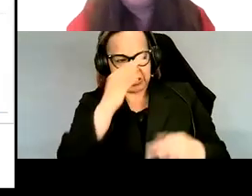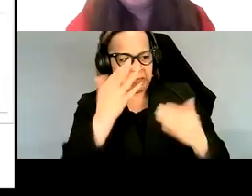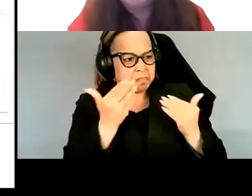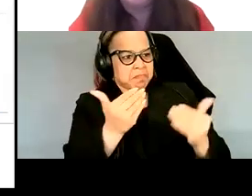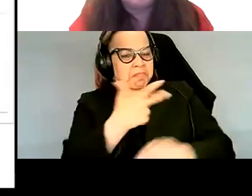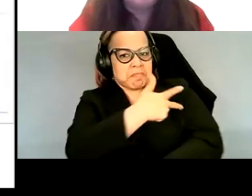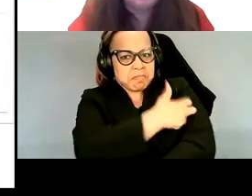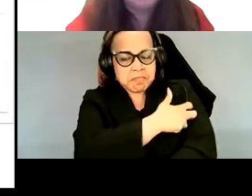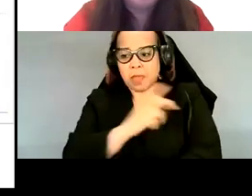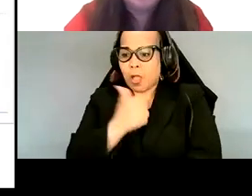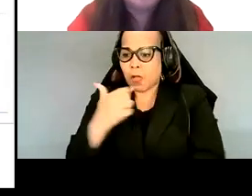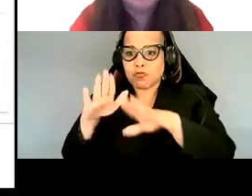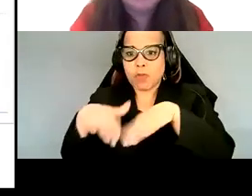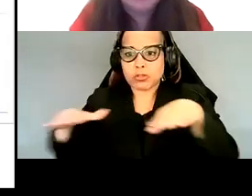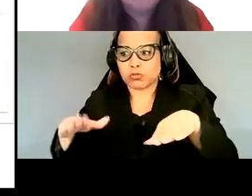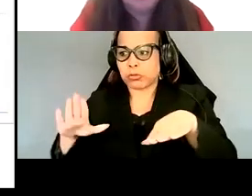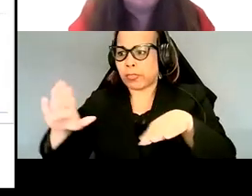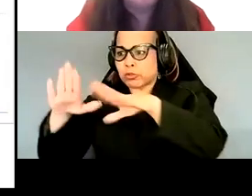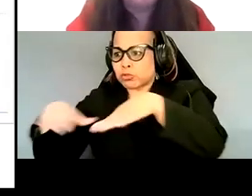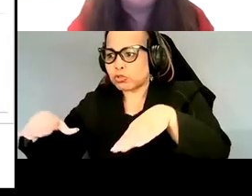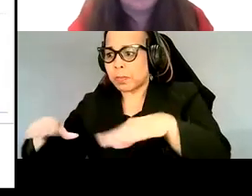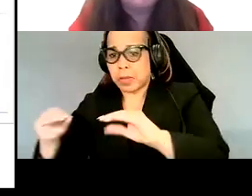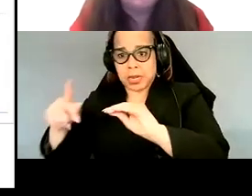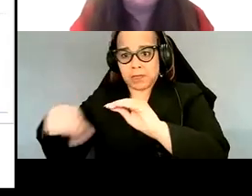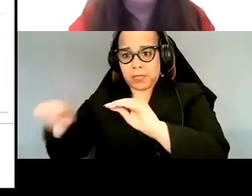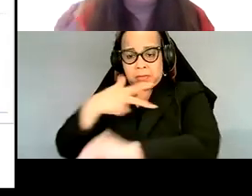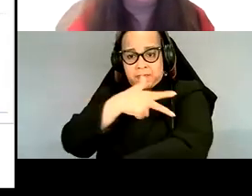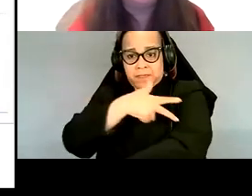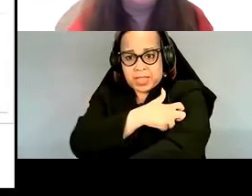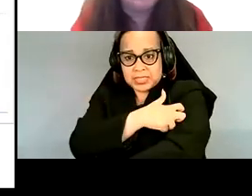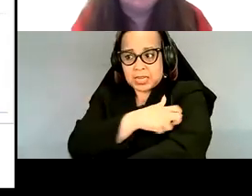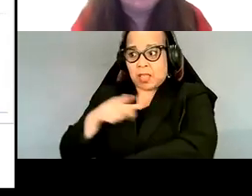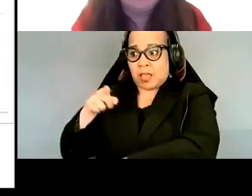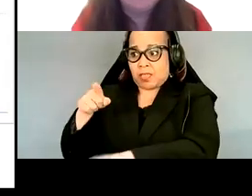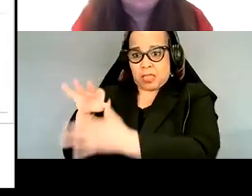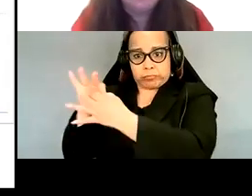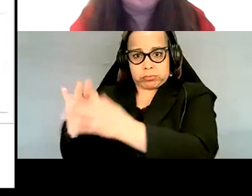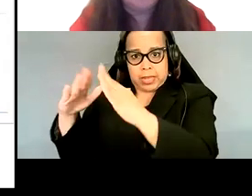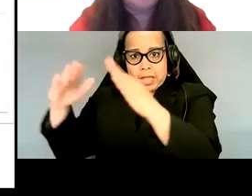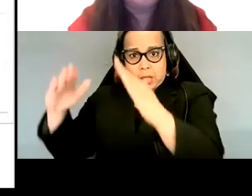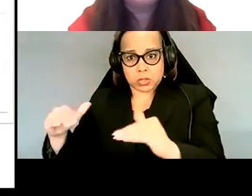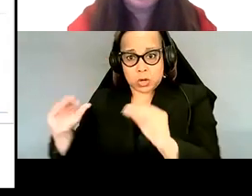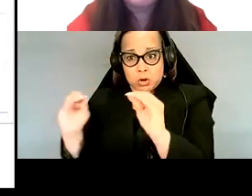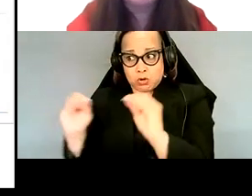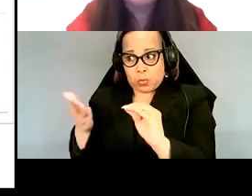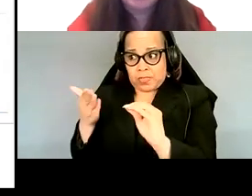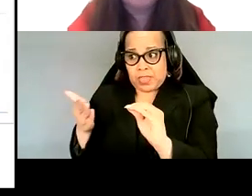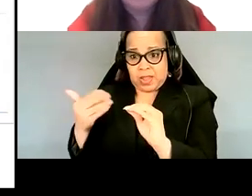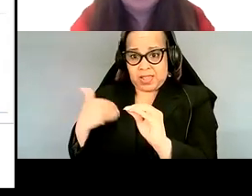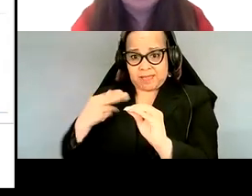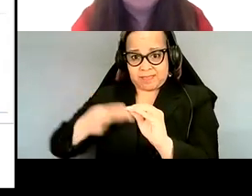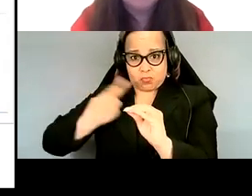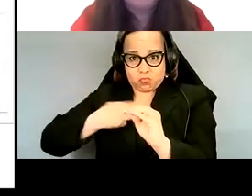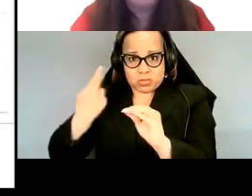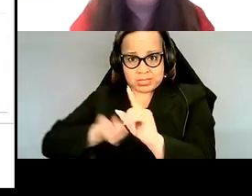other grandchildren and their children, but none of them are vaccinated and they're pertain to a household, and no one there is a high